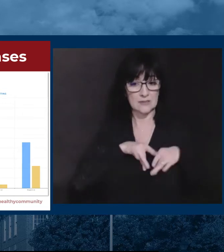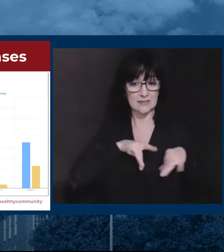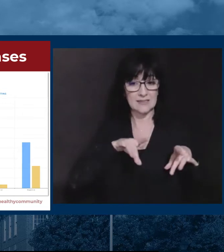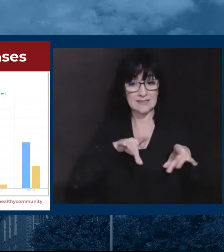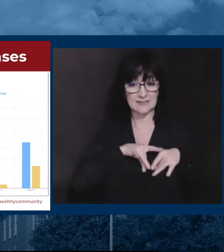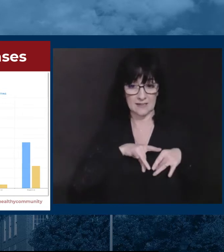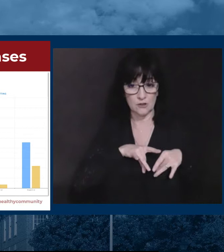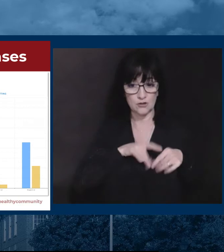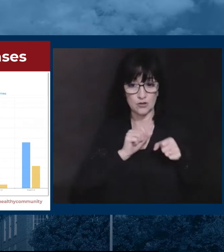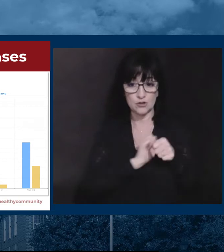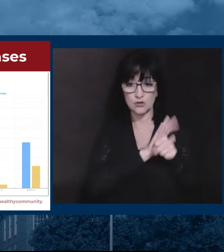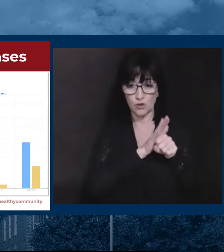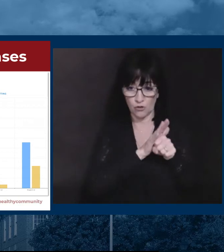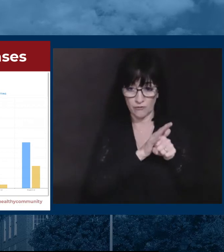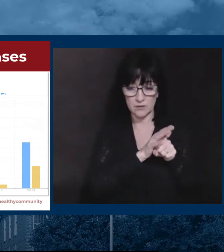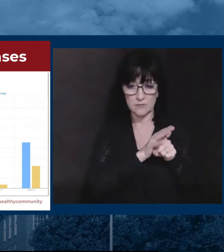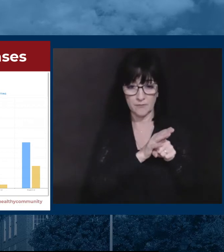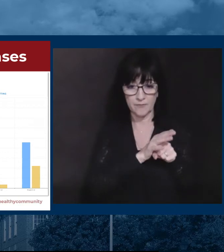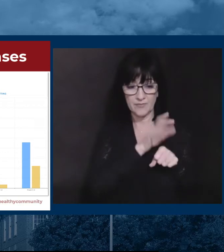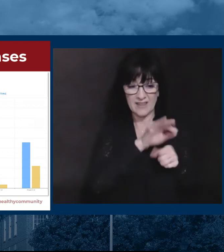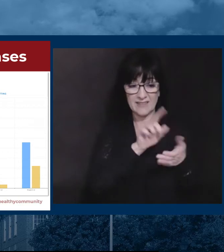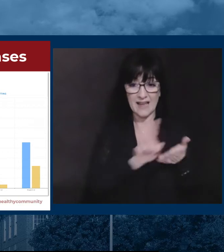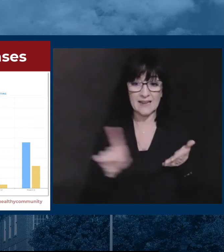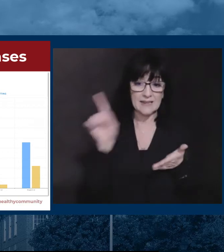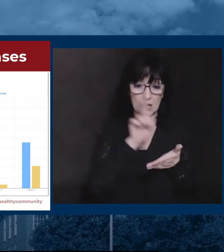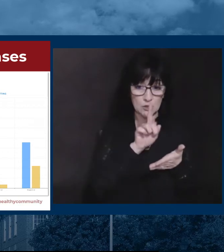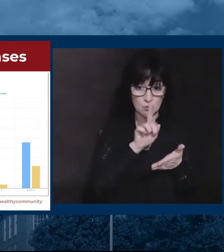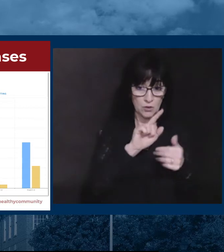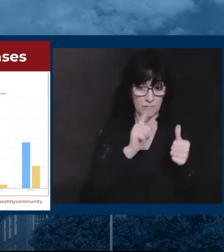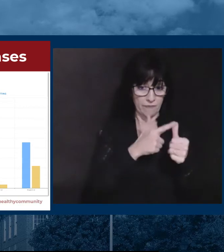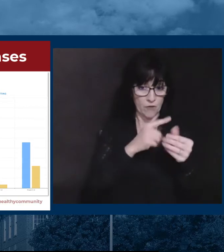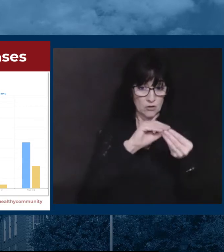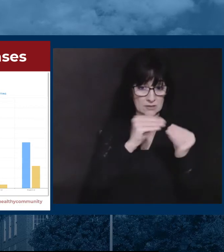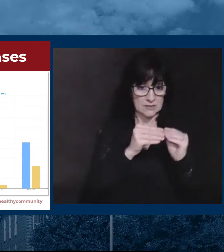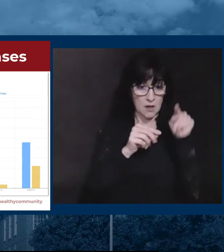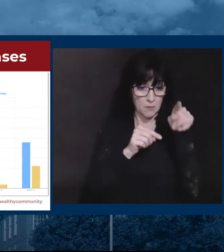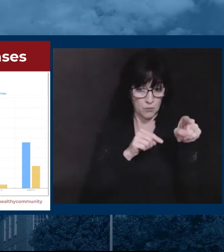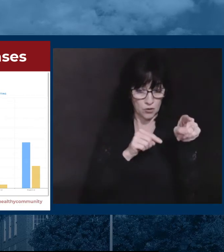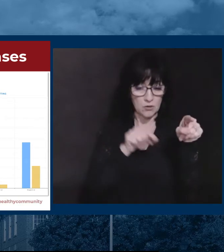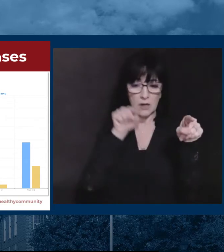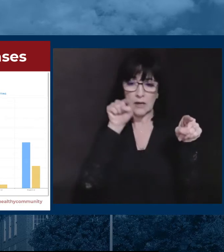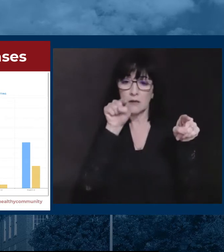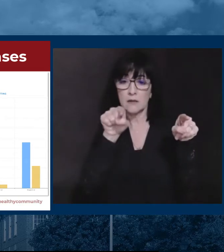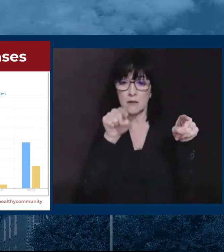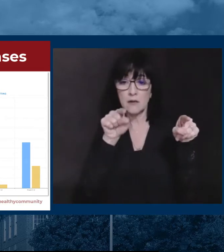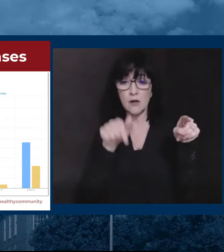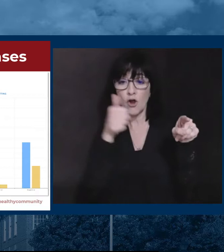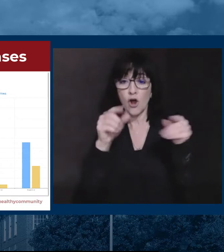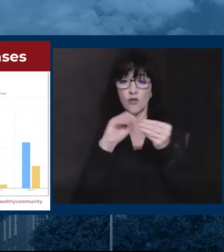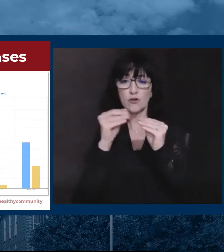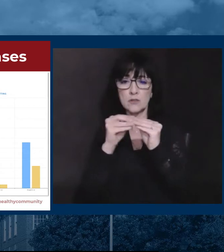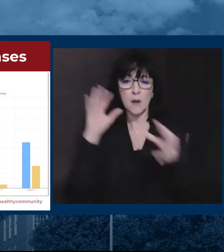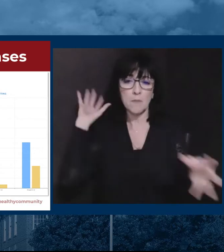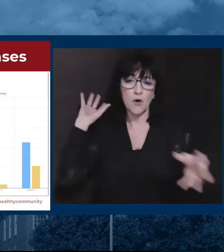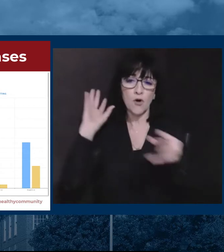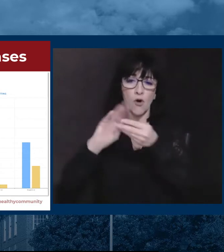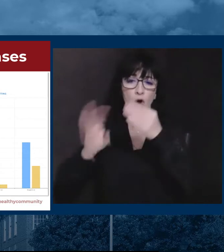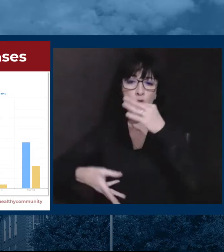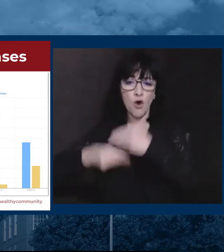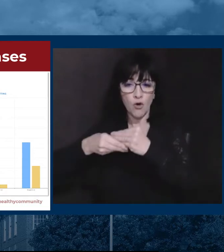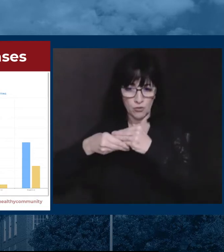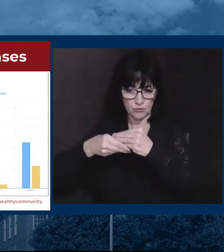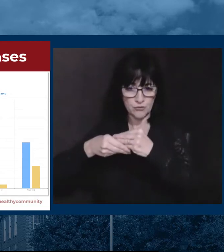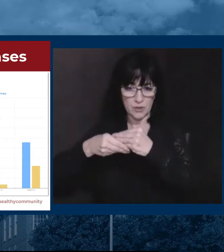week and cumulatively. And you can see that for students and staff. And over on the right-hand side, you